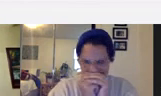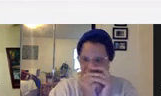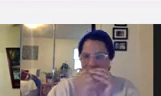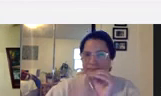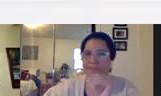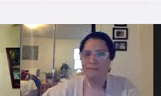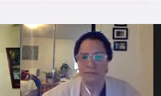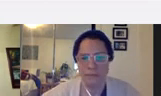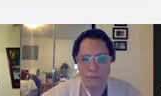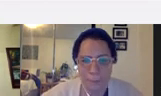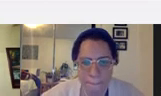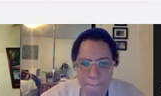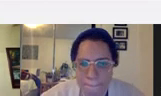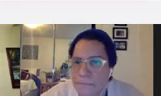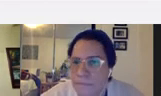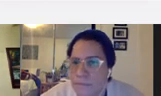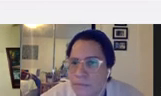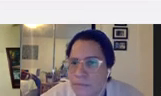Is there anything else we would like to add?